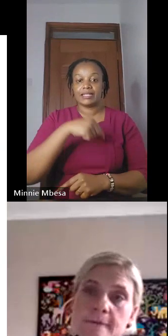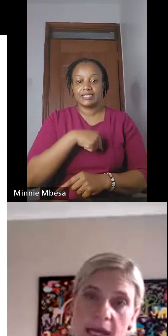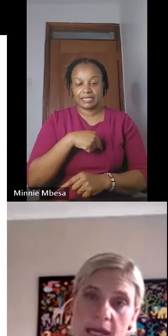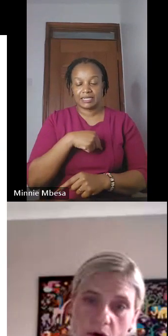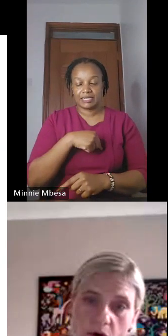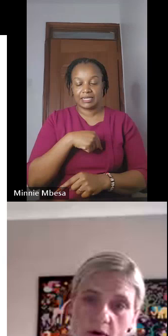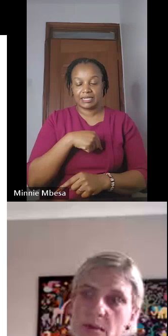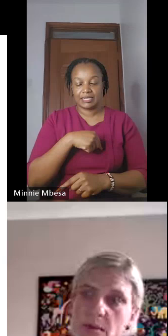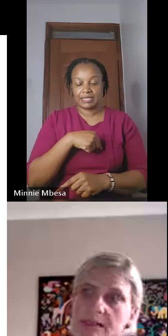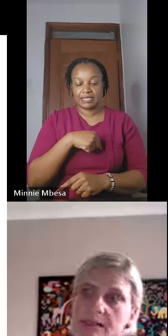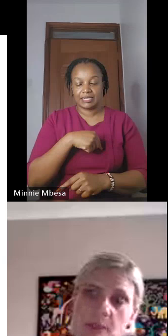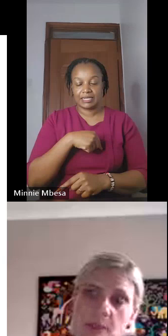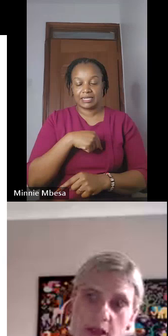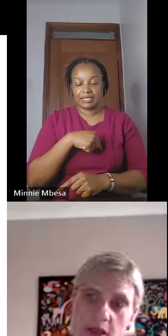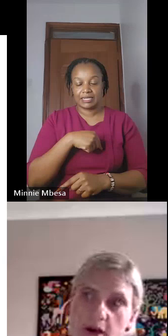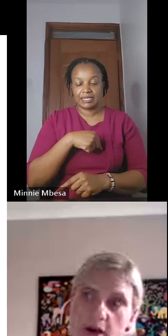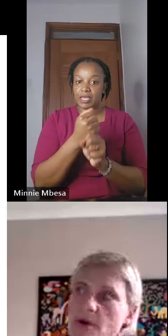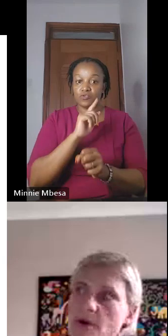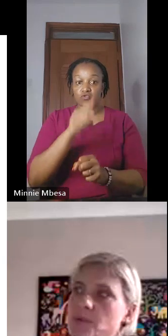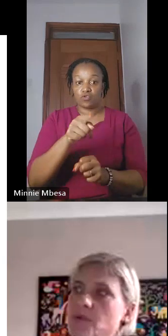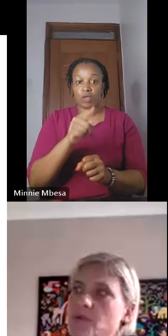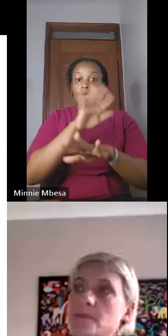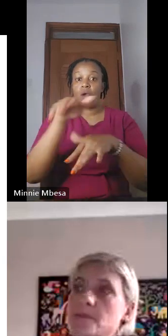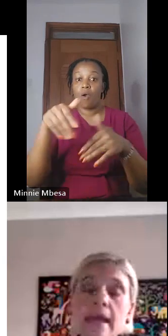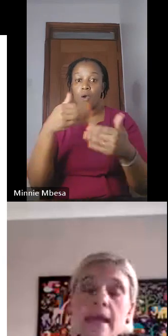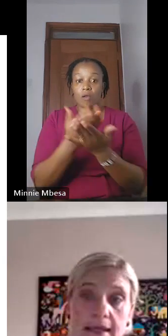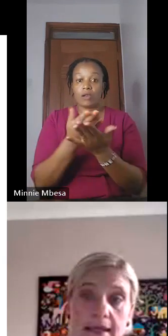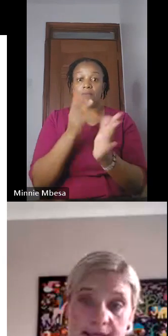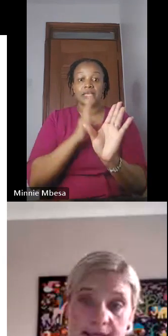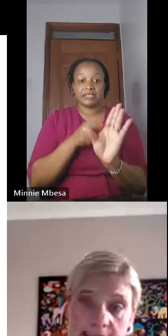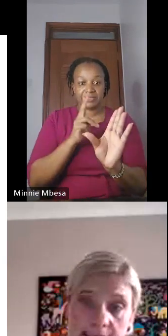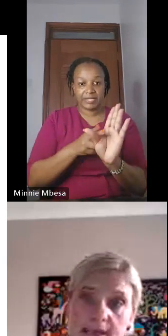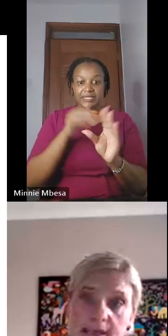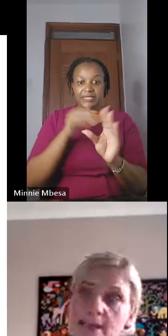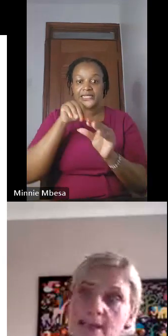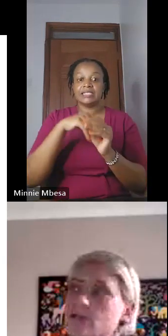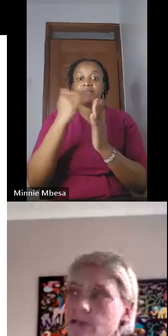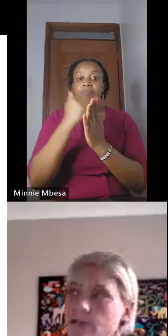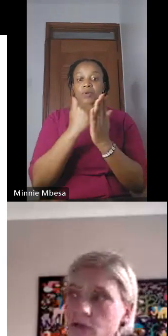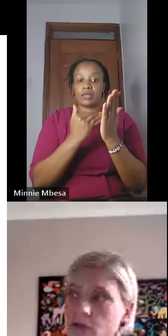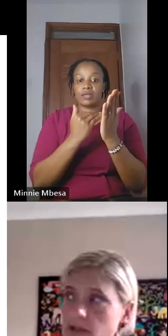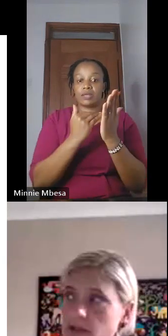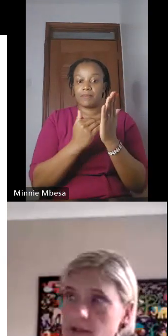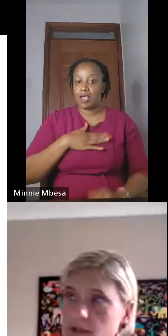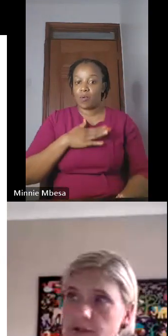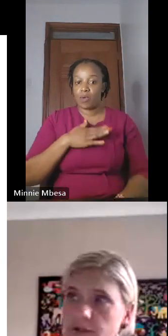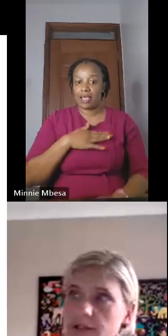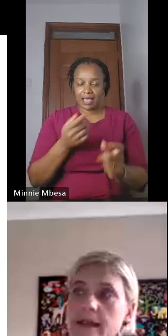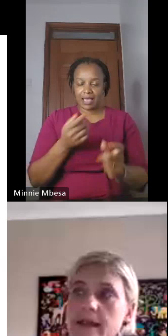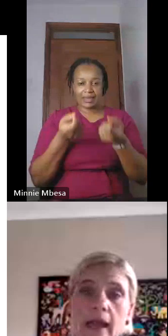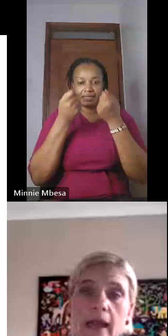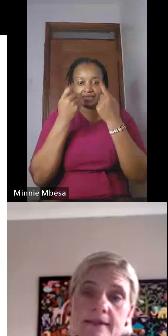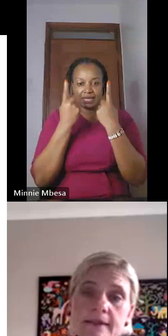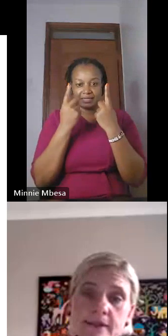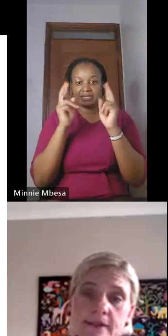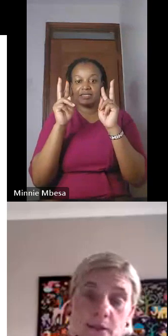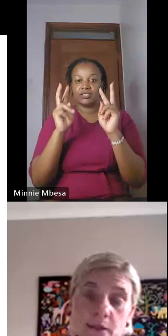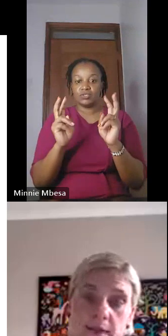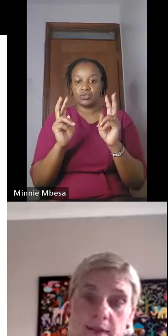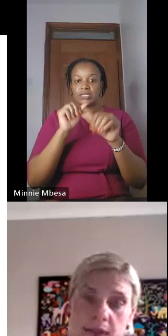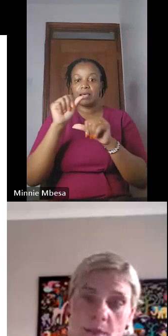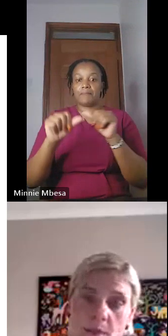sure that all of the participants on our program understand issues of social inclusion,